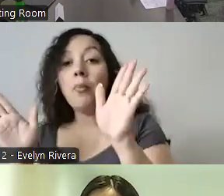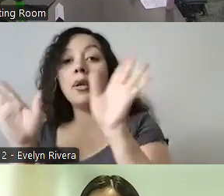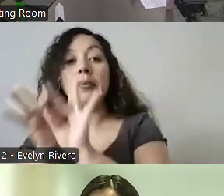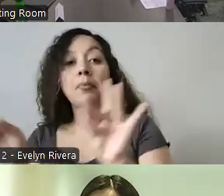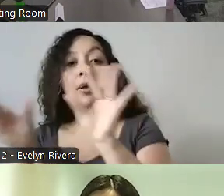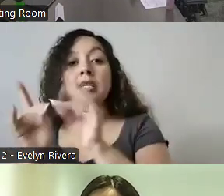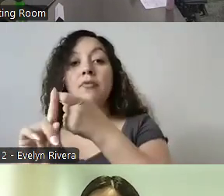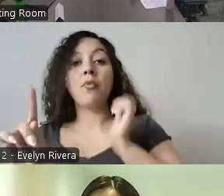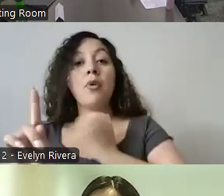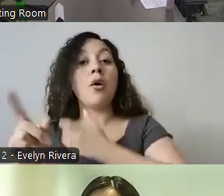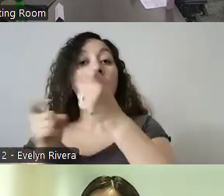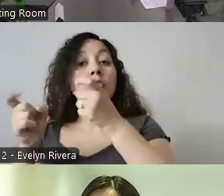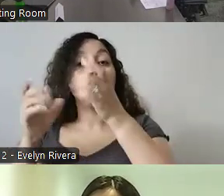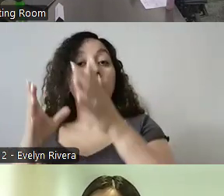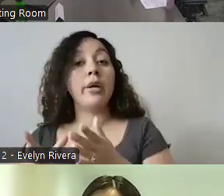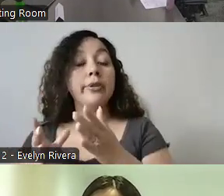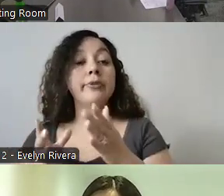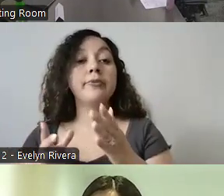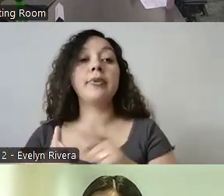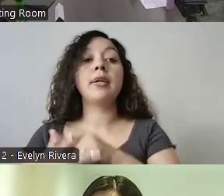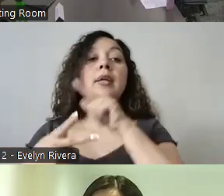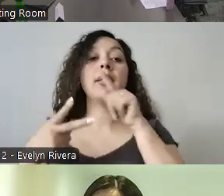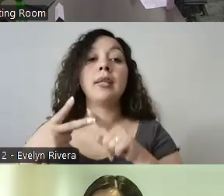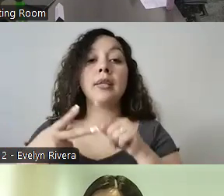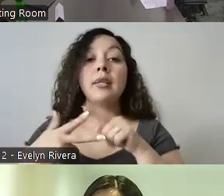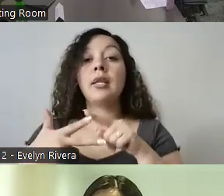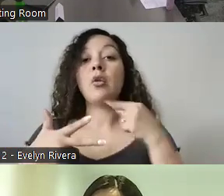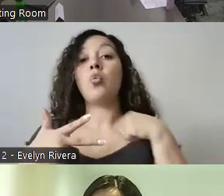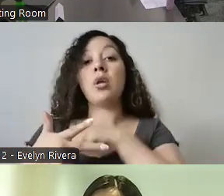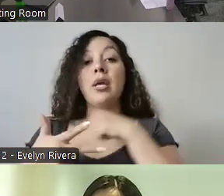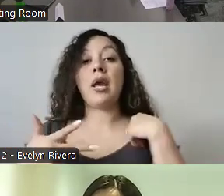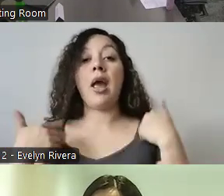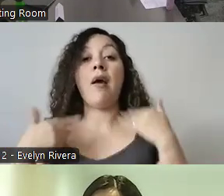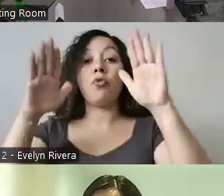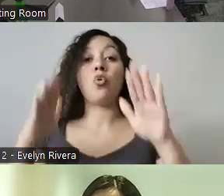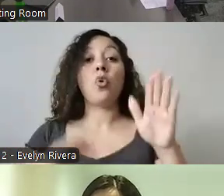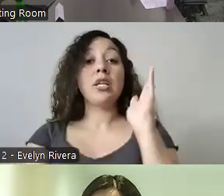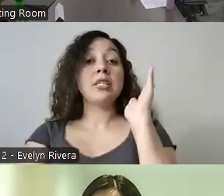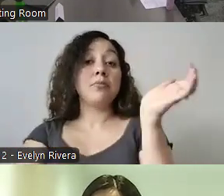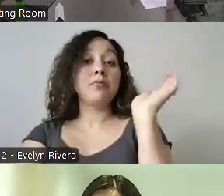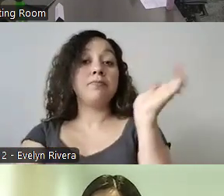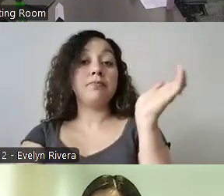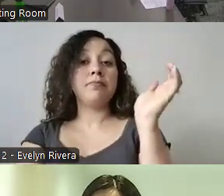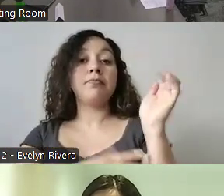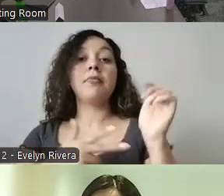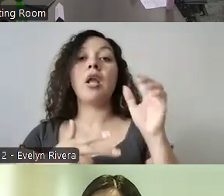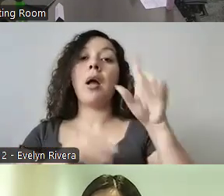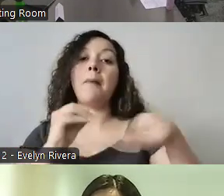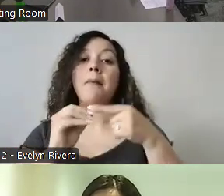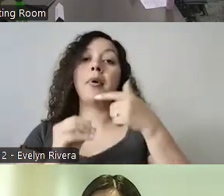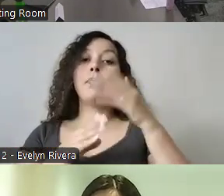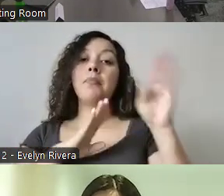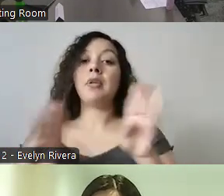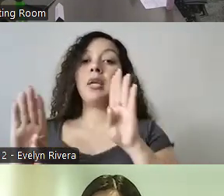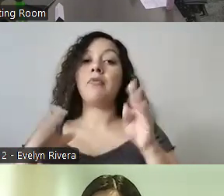have some great speakers that will talk about older adult behavioral health, and then follow with